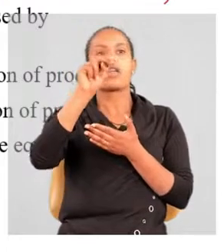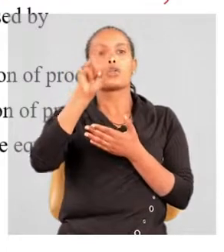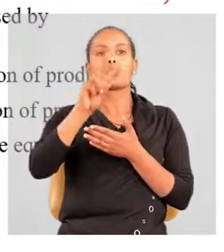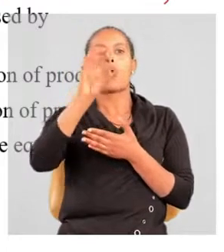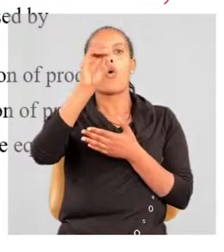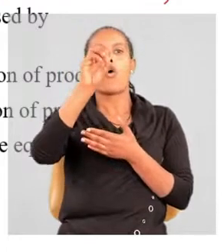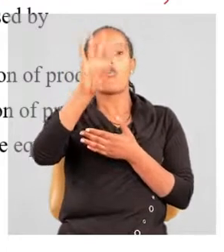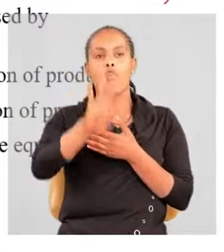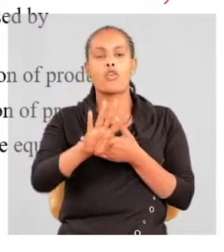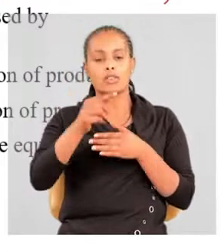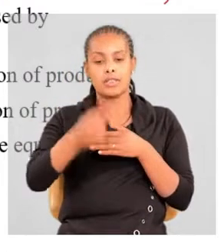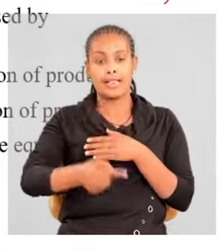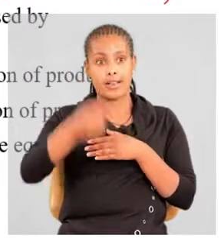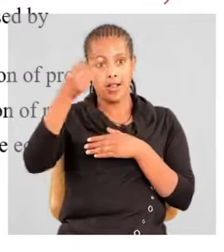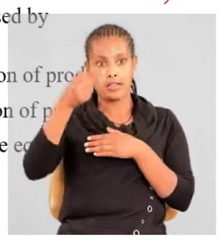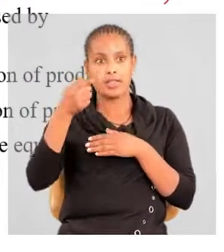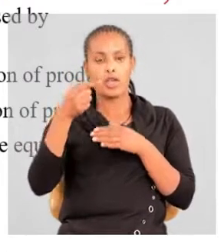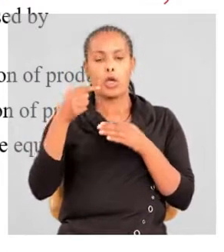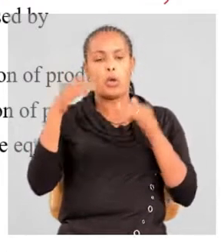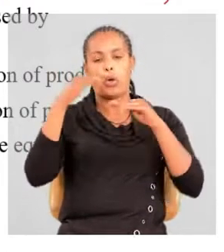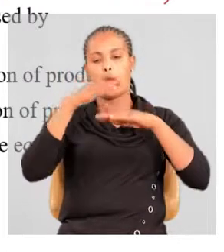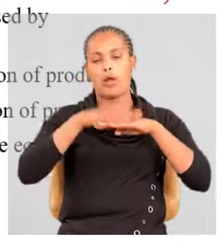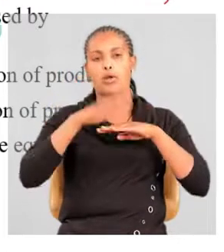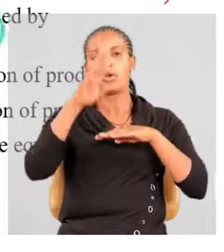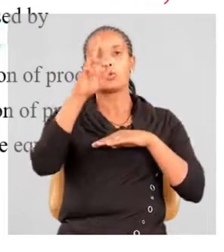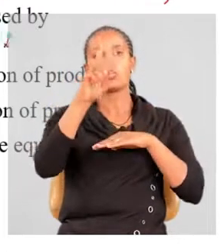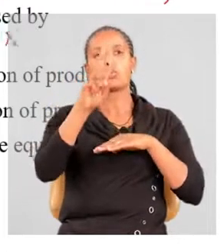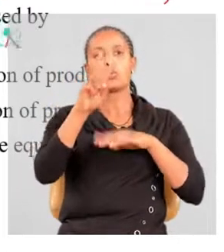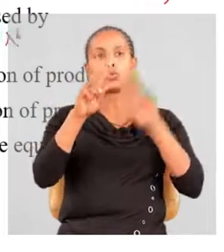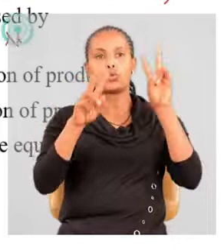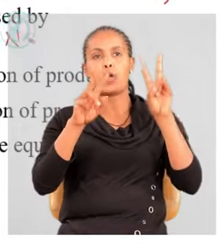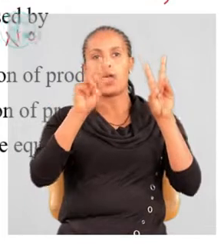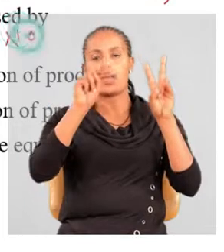N2O4 gas in equilibrium with 2NO2